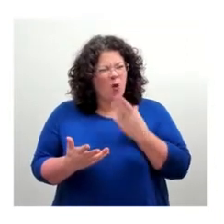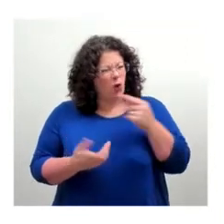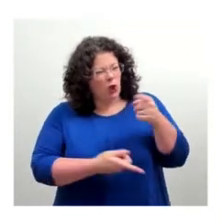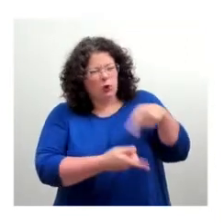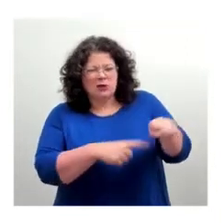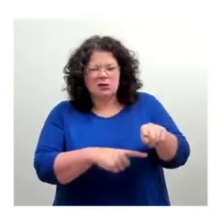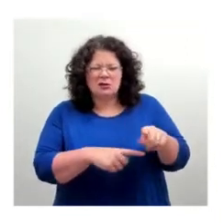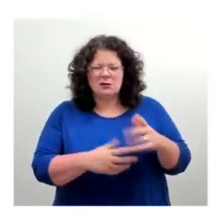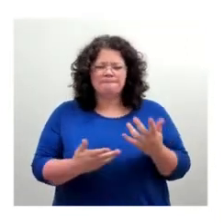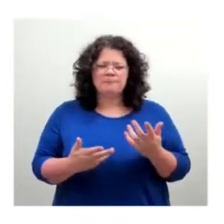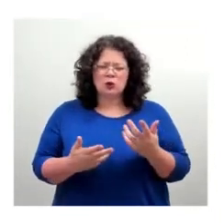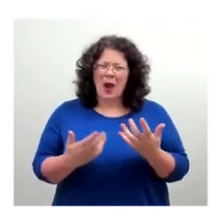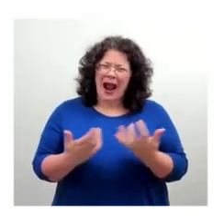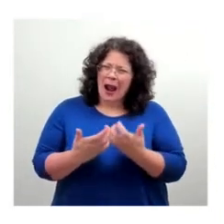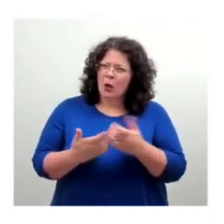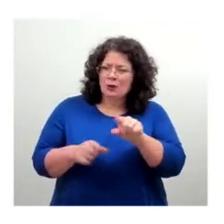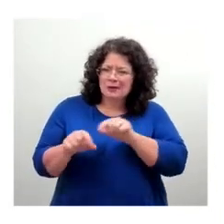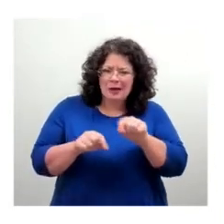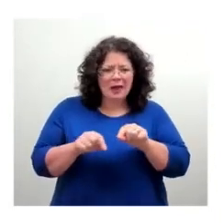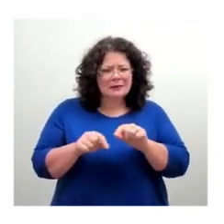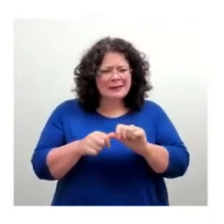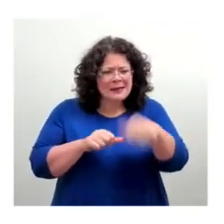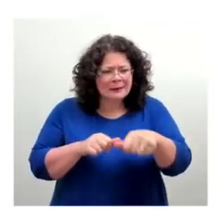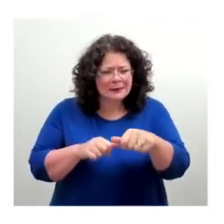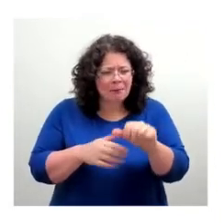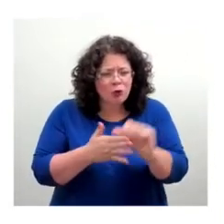we've got experimental controls in the iPlayer app at the moment.